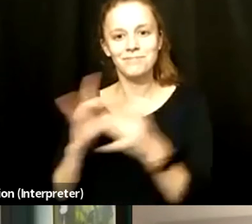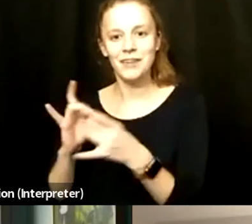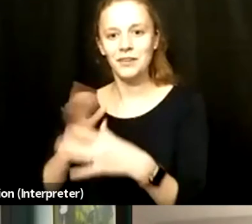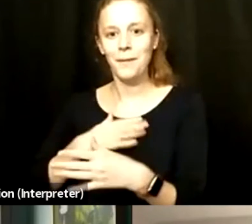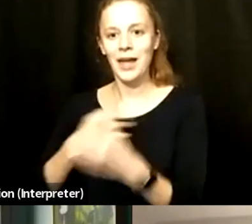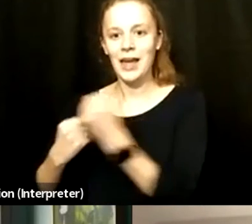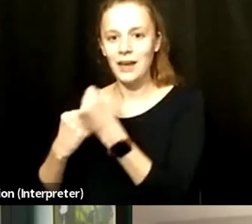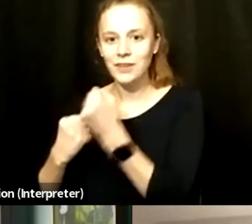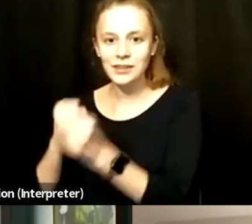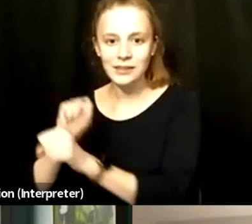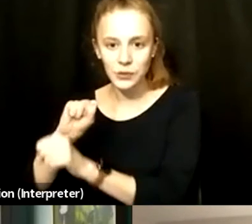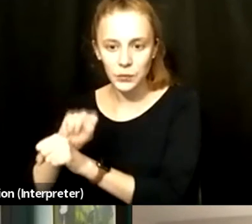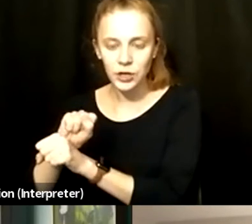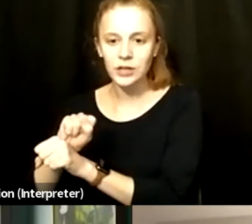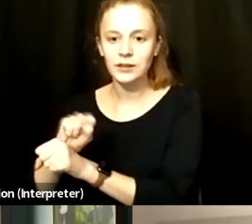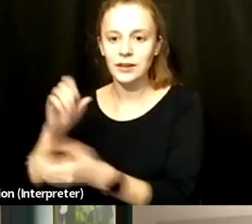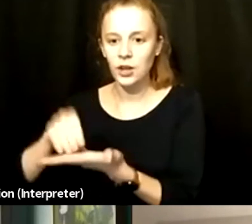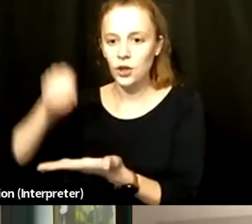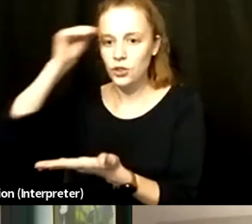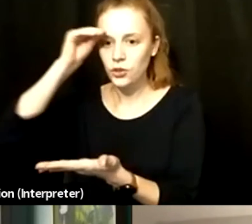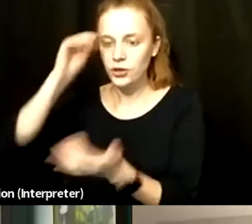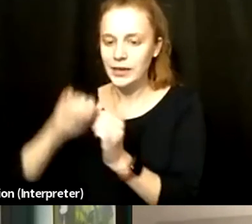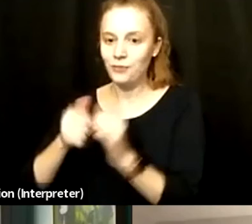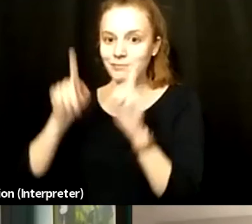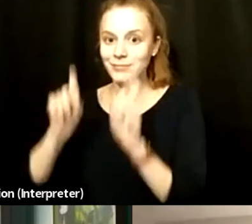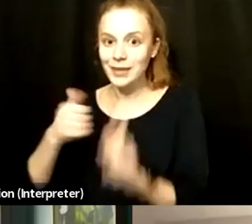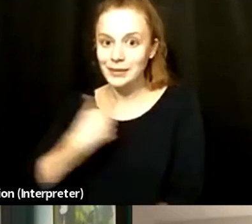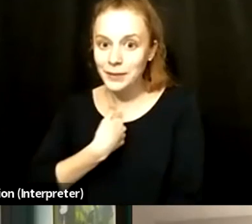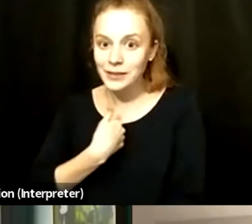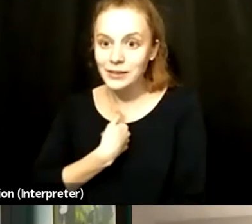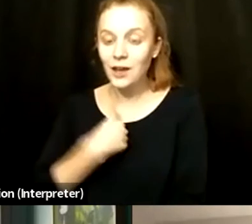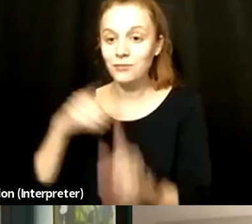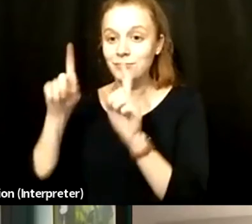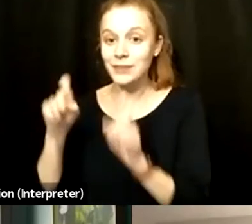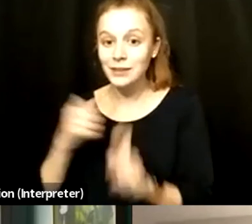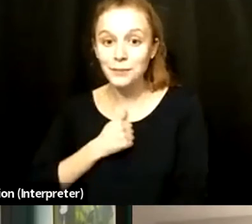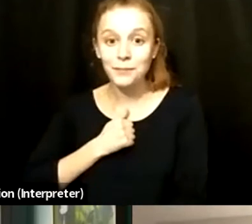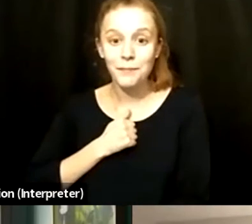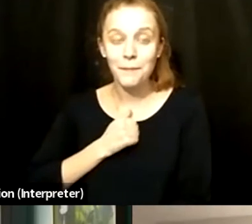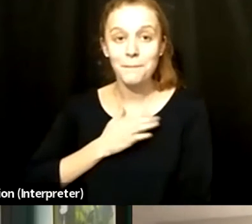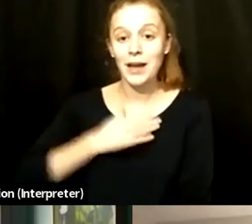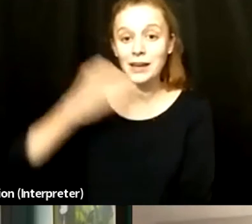to um, sort of test myself and test my ideas and test my